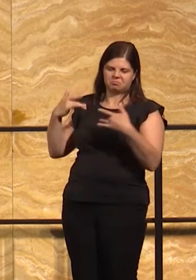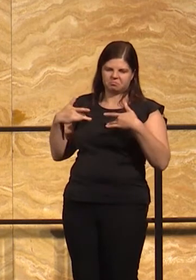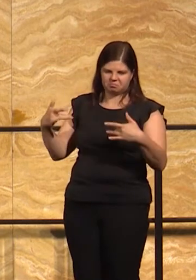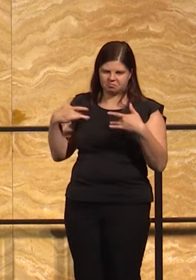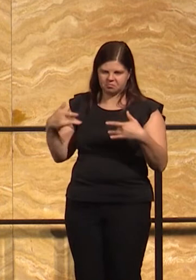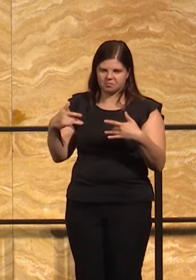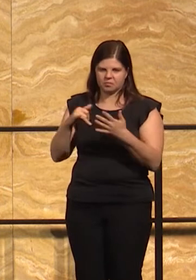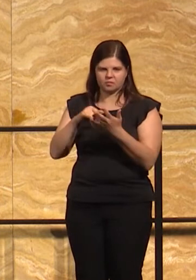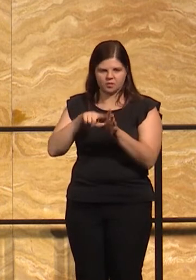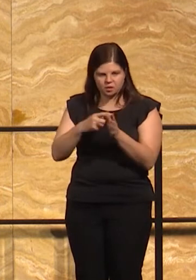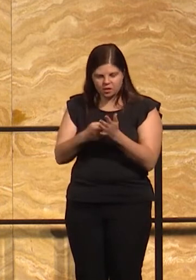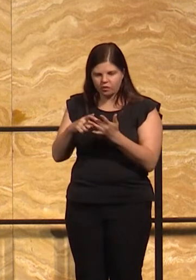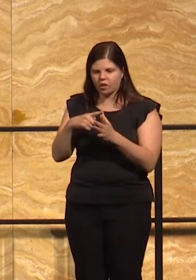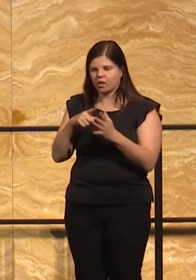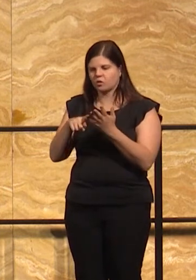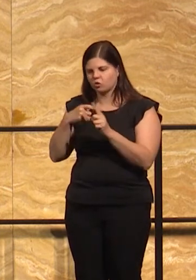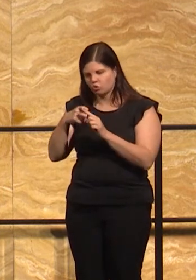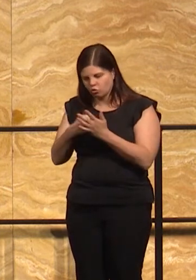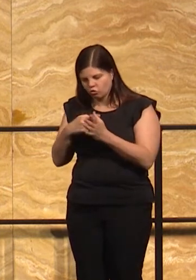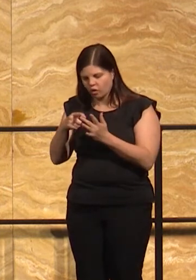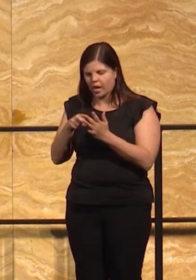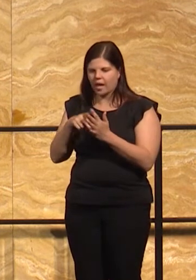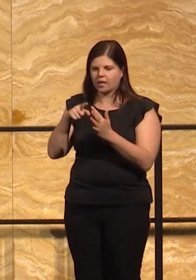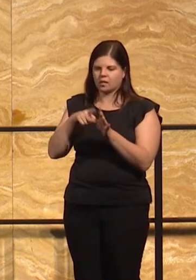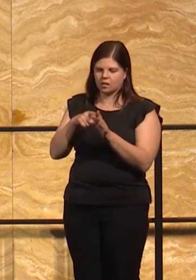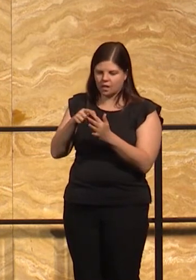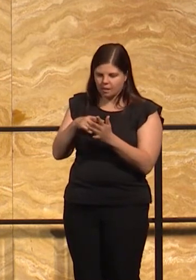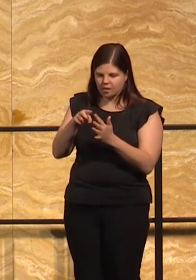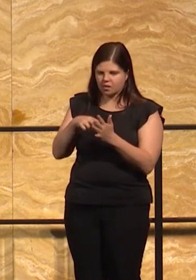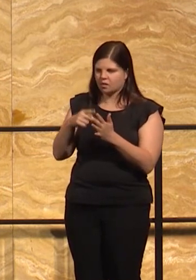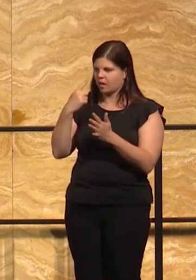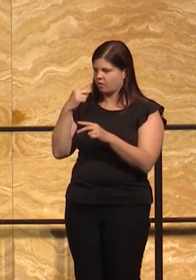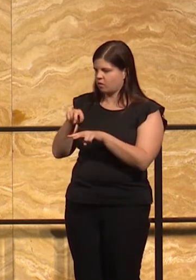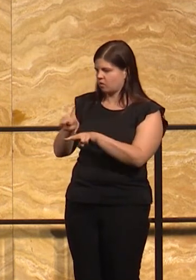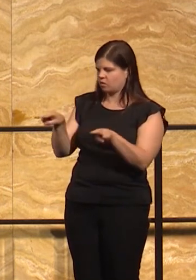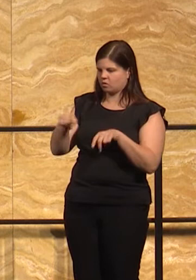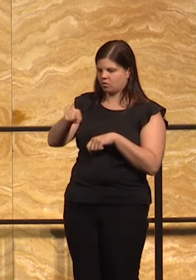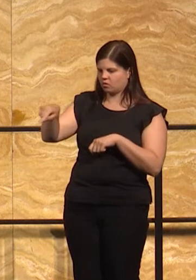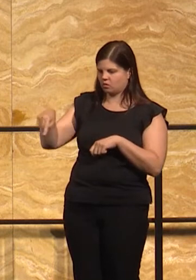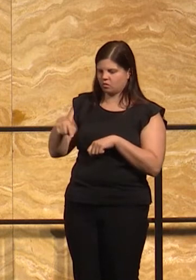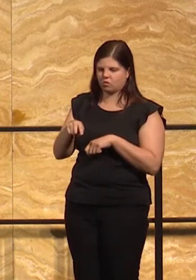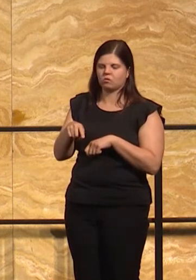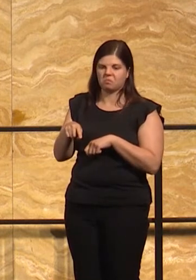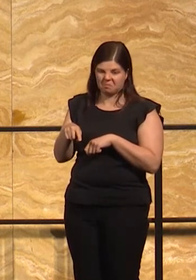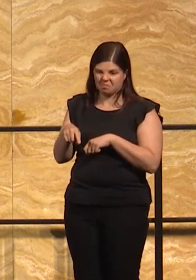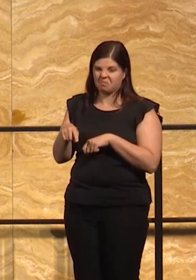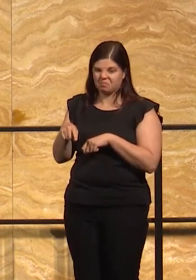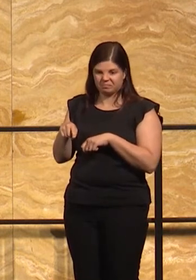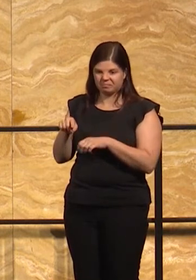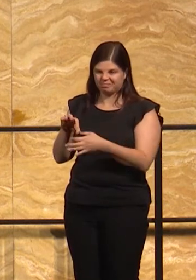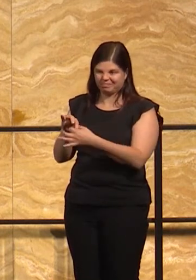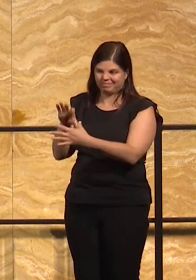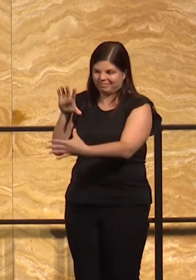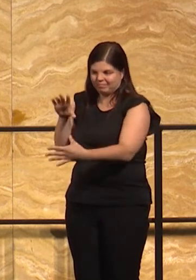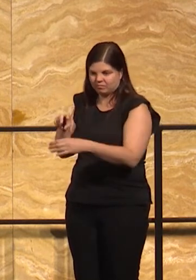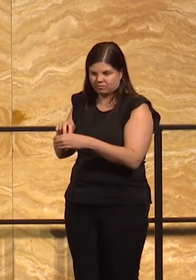Ukraine, Yemen. You can look across the board and see how they have been complicit. And so this is